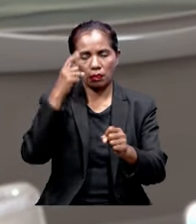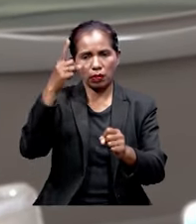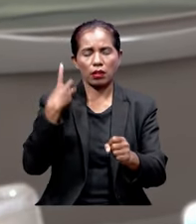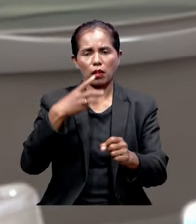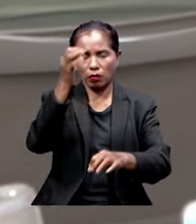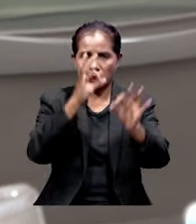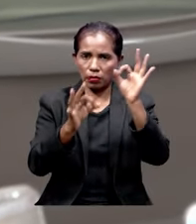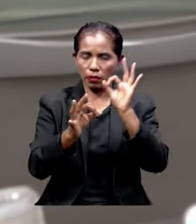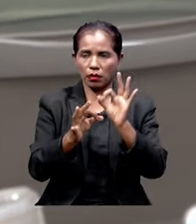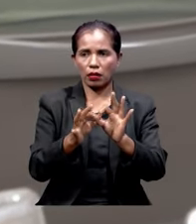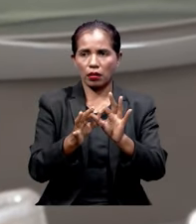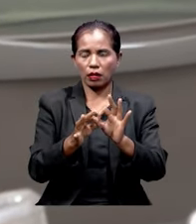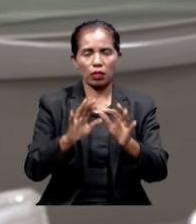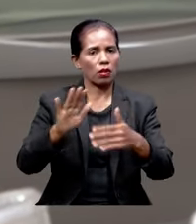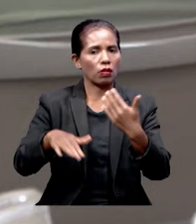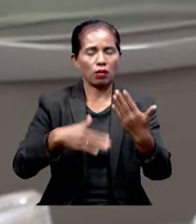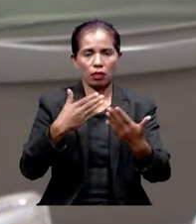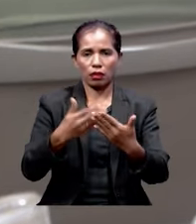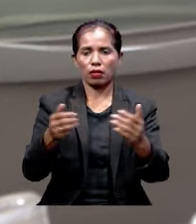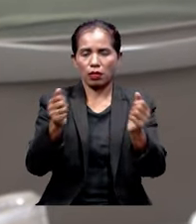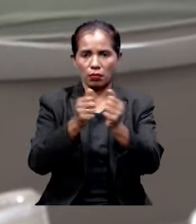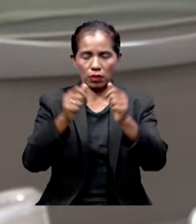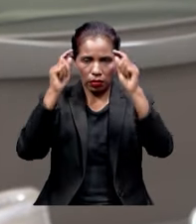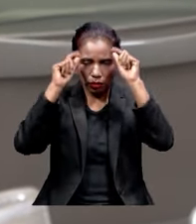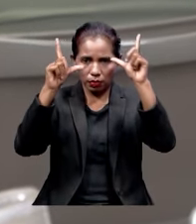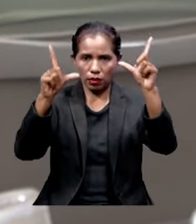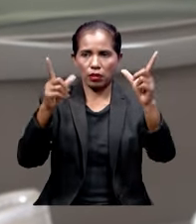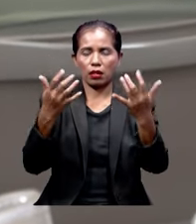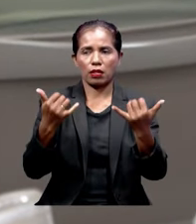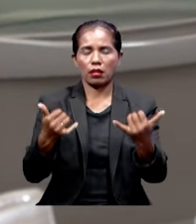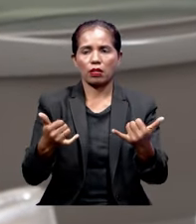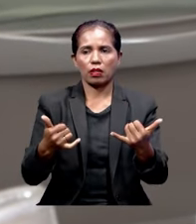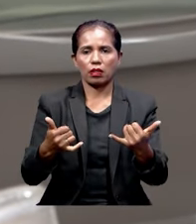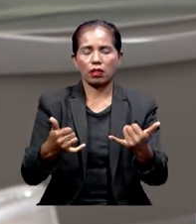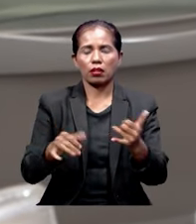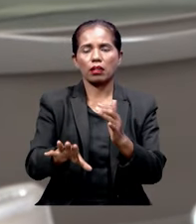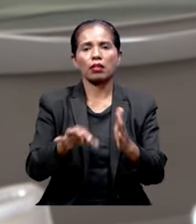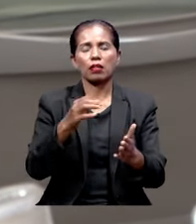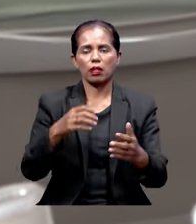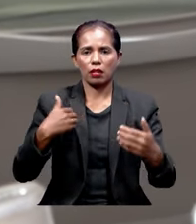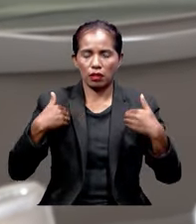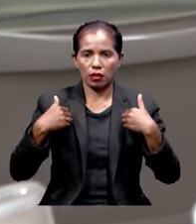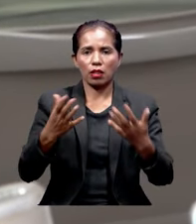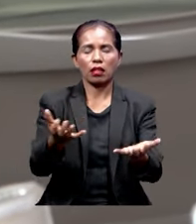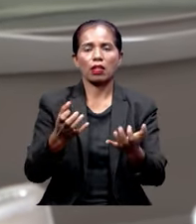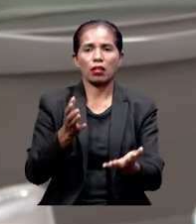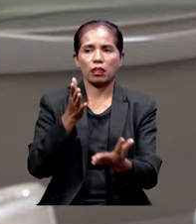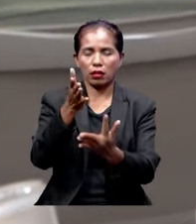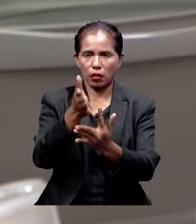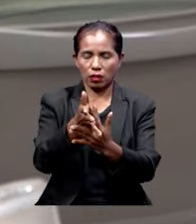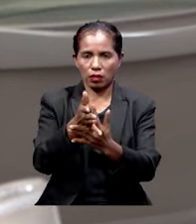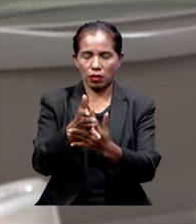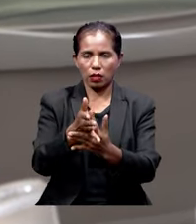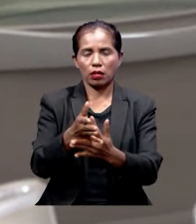will all agree with me that Timor-Leste is now in the very final stretch of joining the